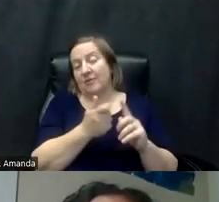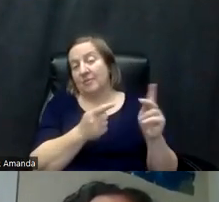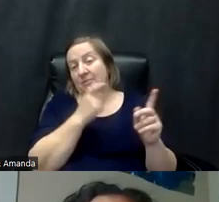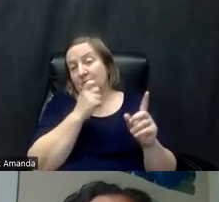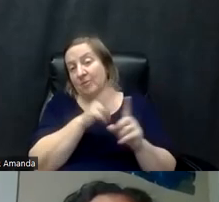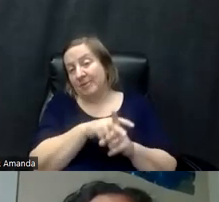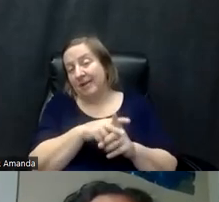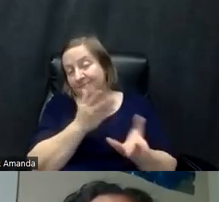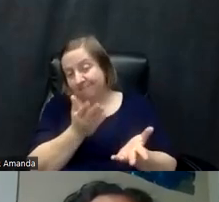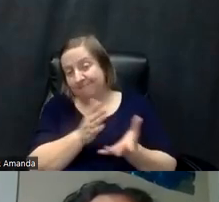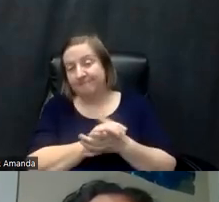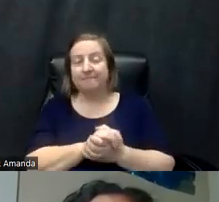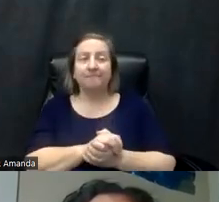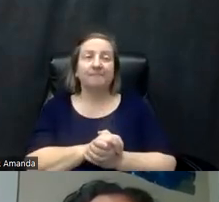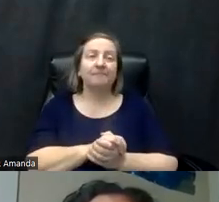applying.